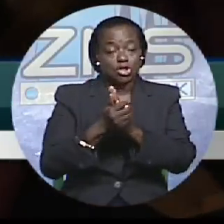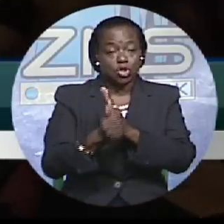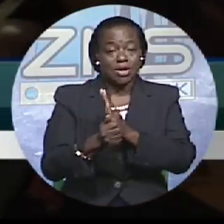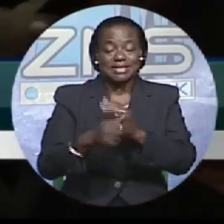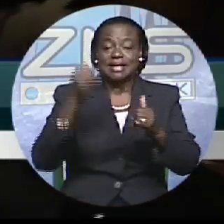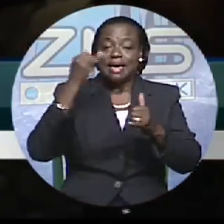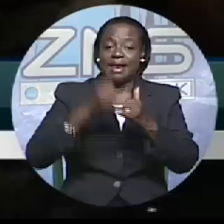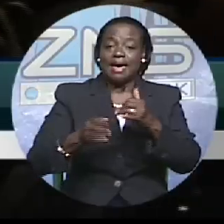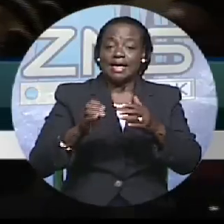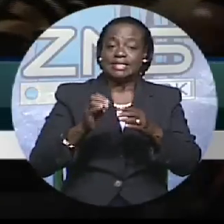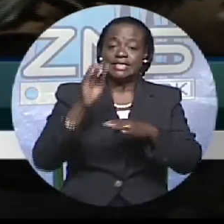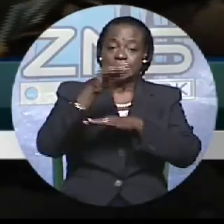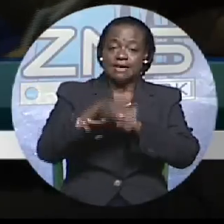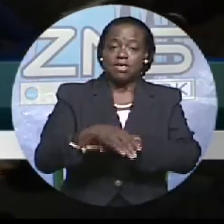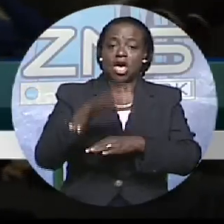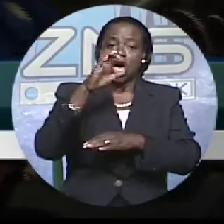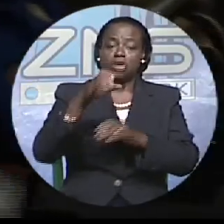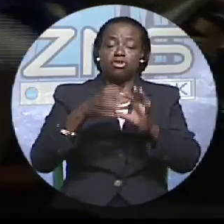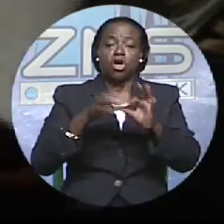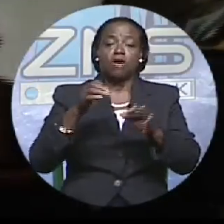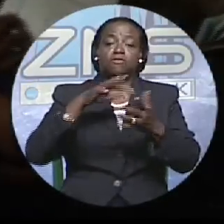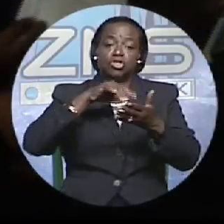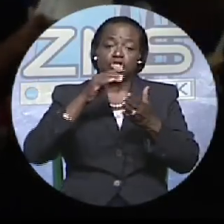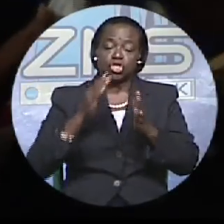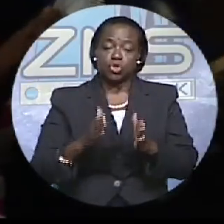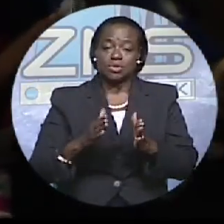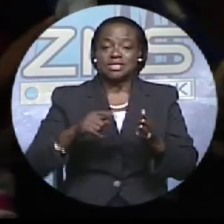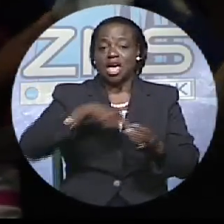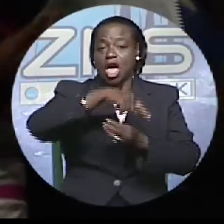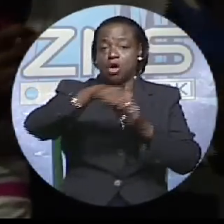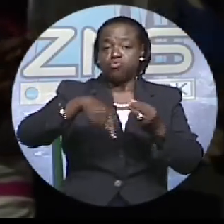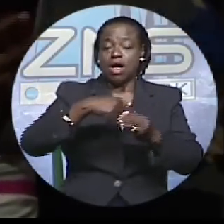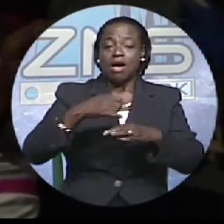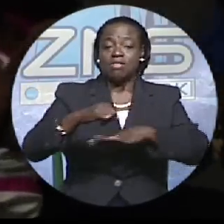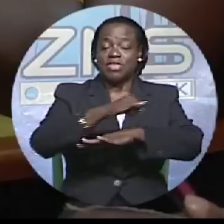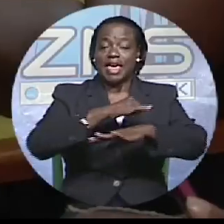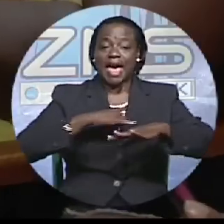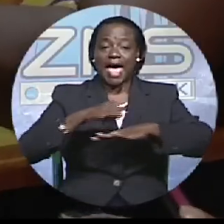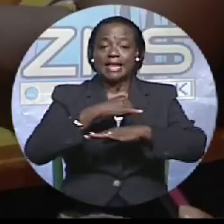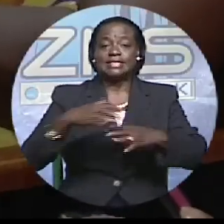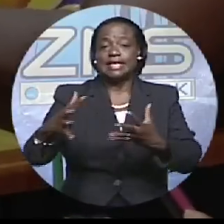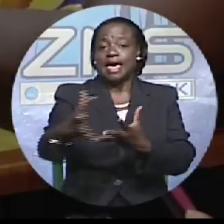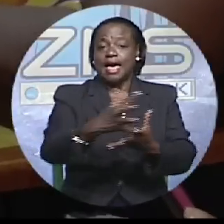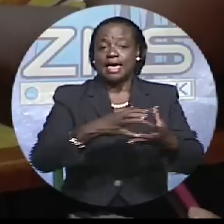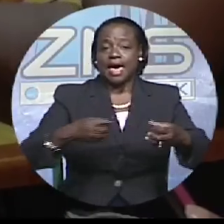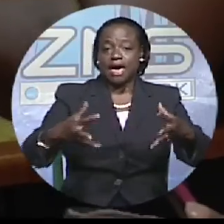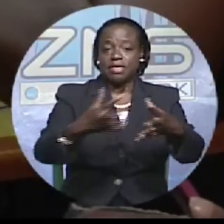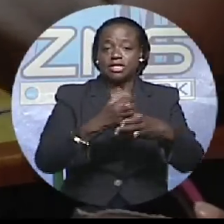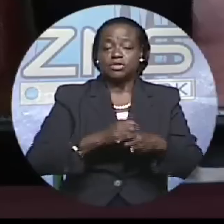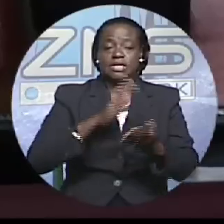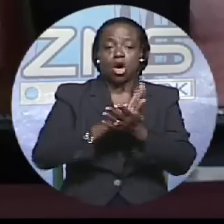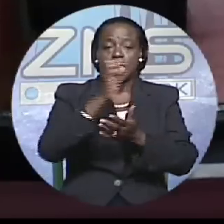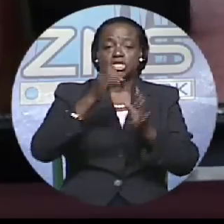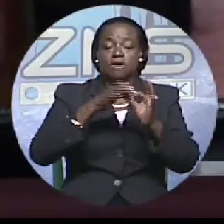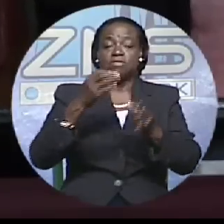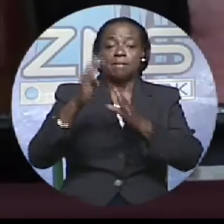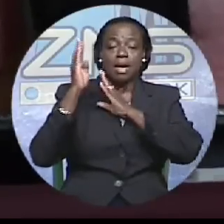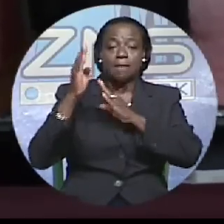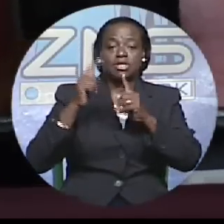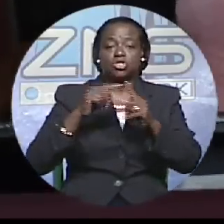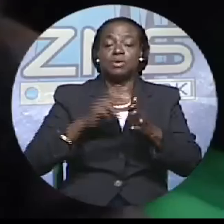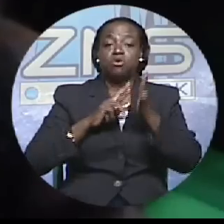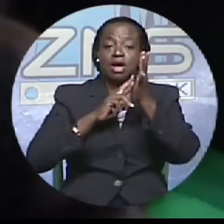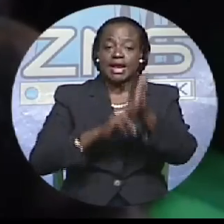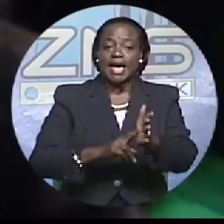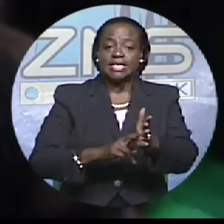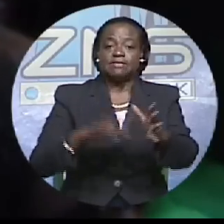evening, hundreds of students from around the archipelago gathered at the College of the Bahamas Center for Performing Arts to be recognized for